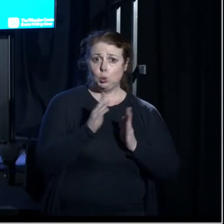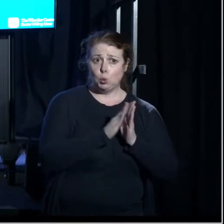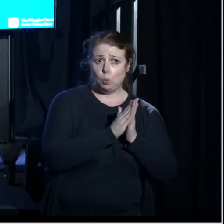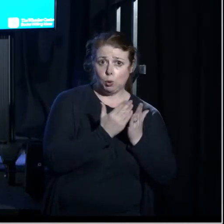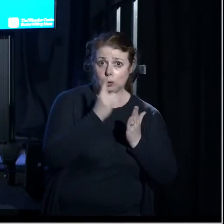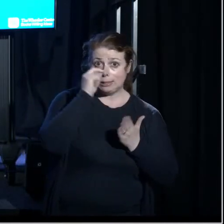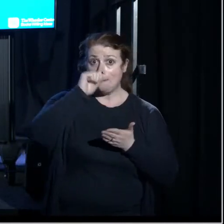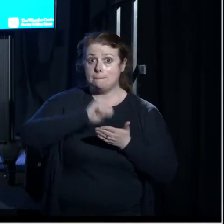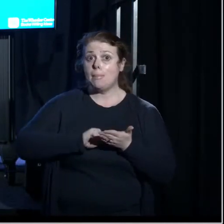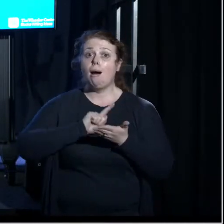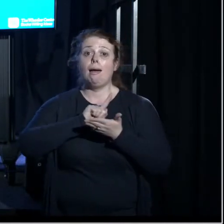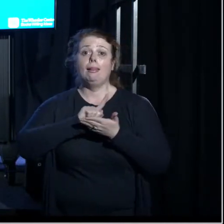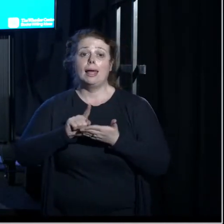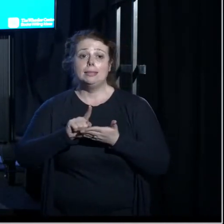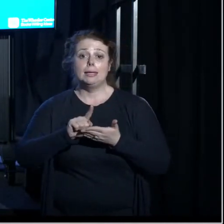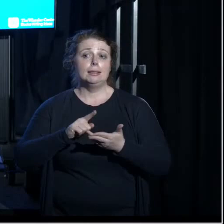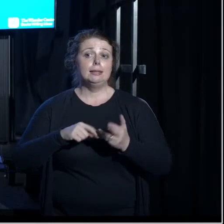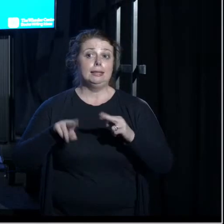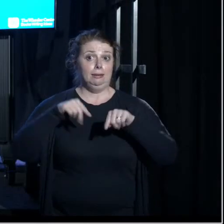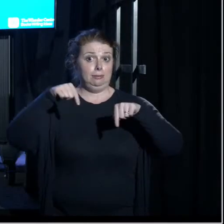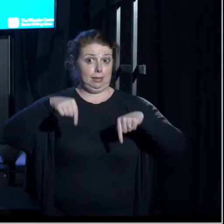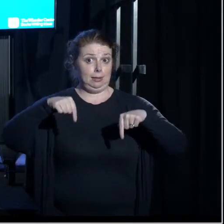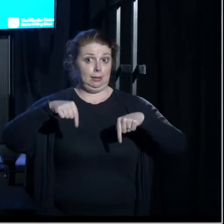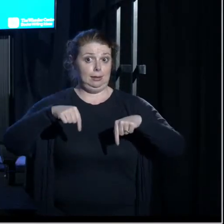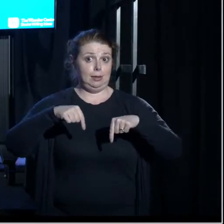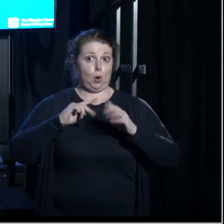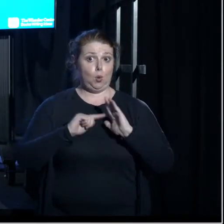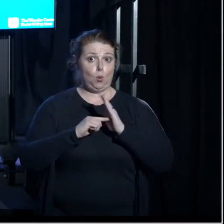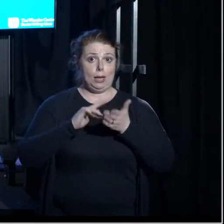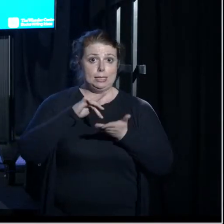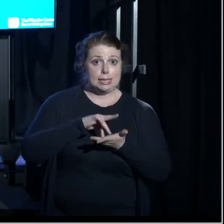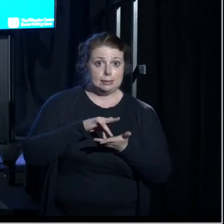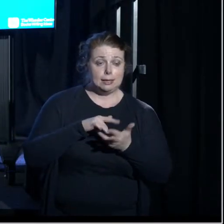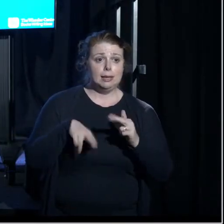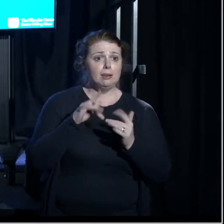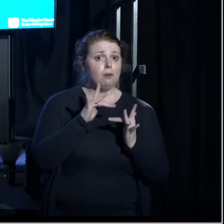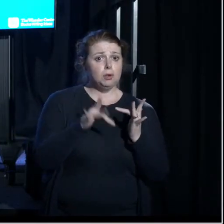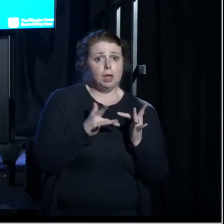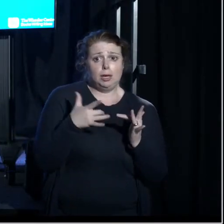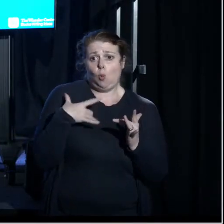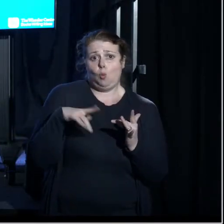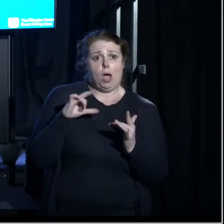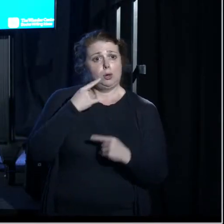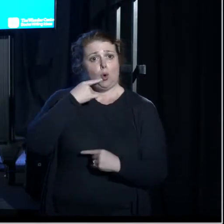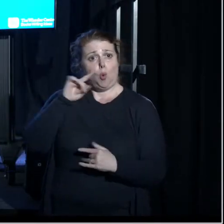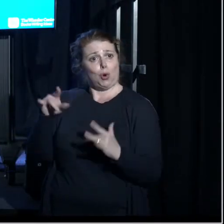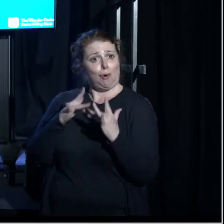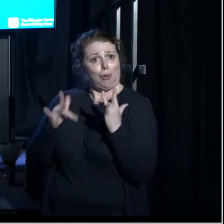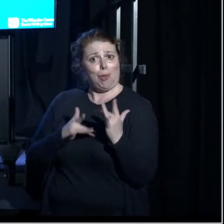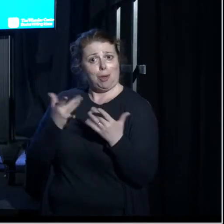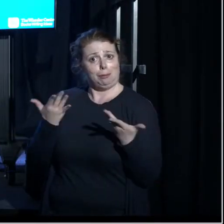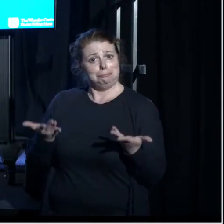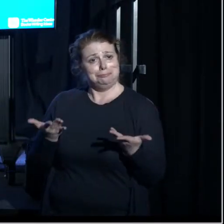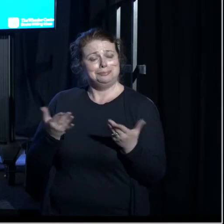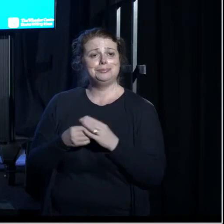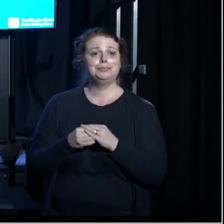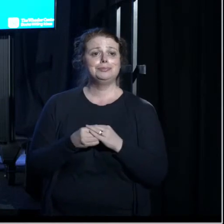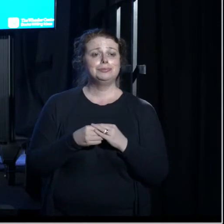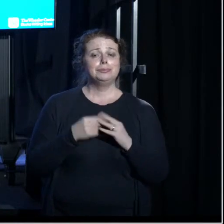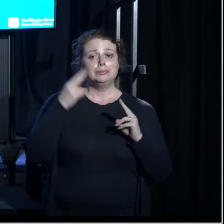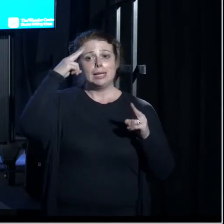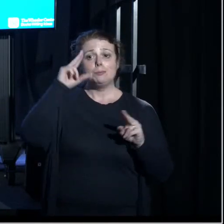can purchase after tonight's event if you're here in person. And if you're joining us online, then why not order it on the internet? Whisper